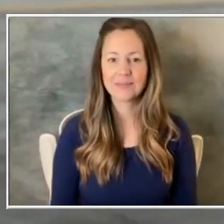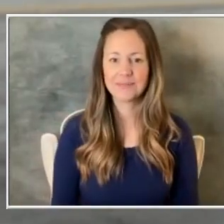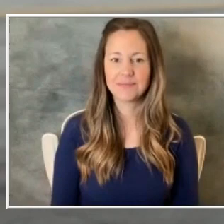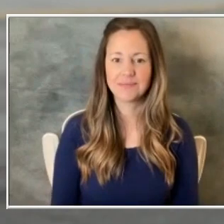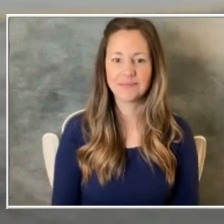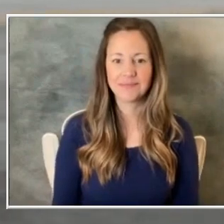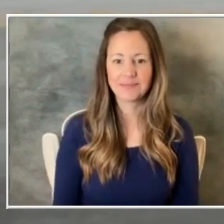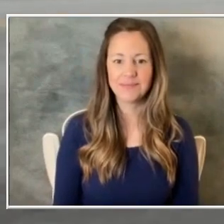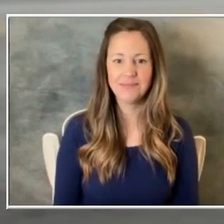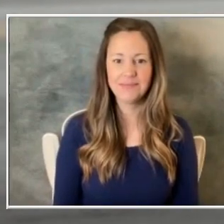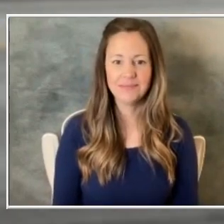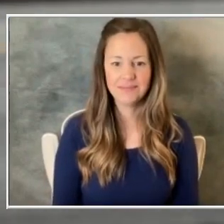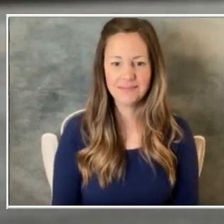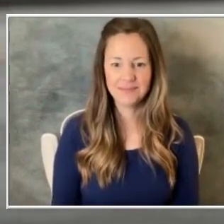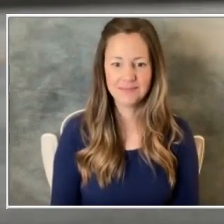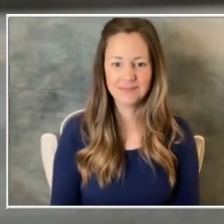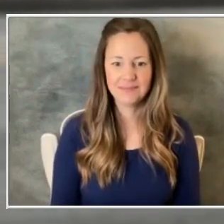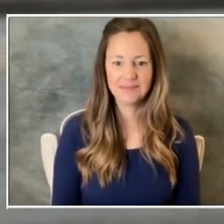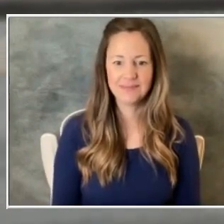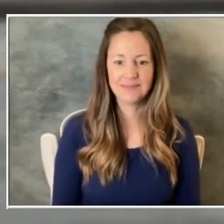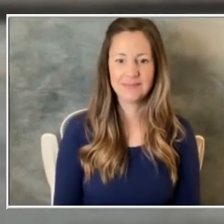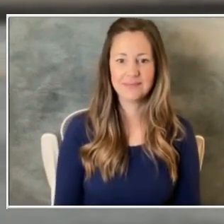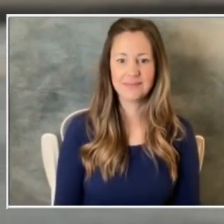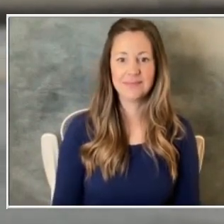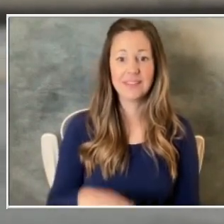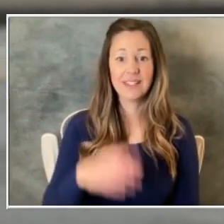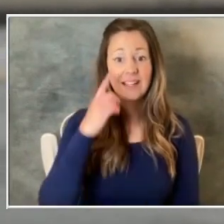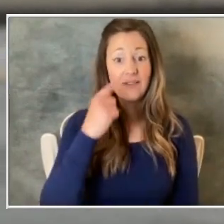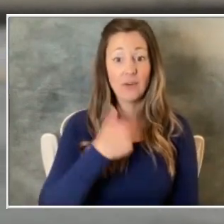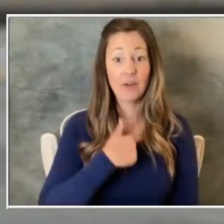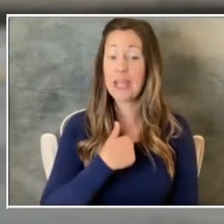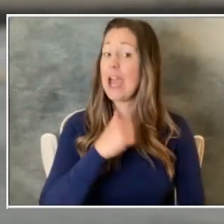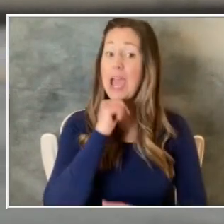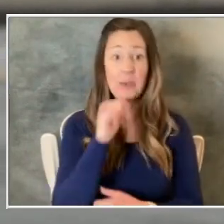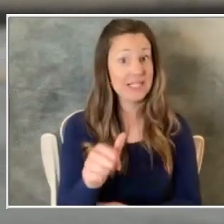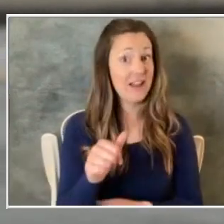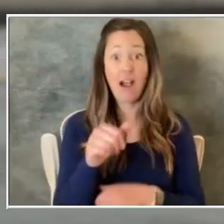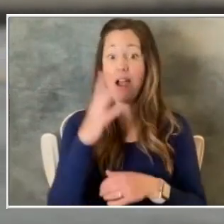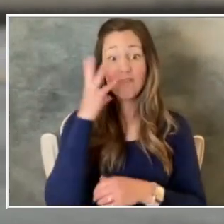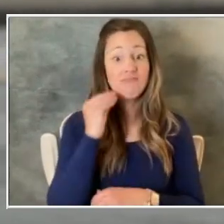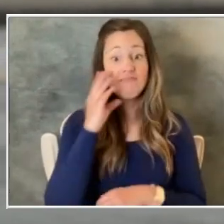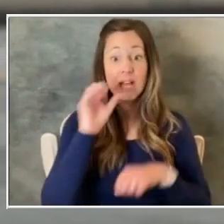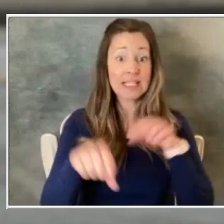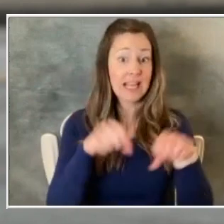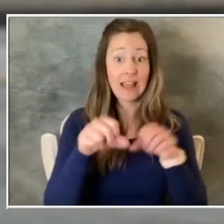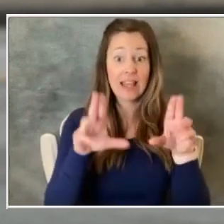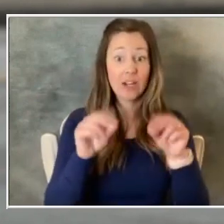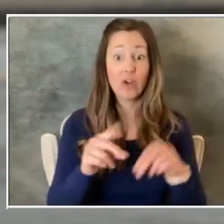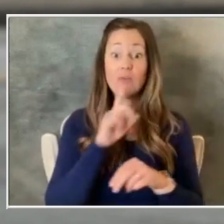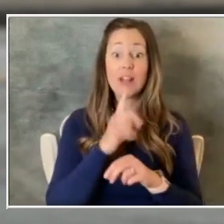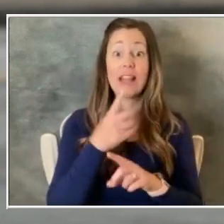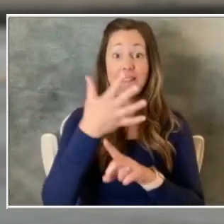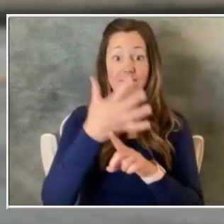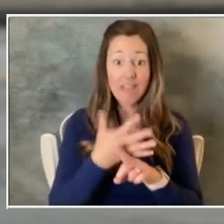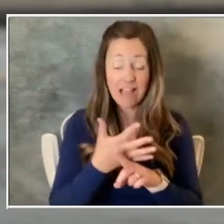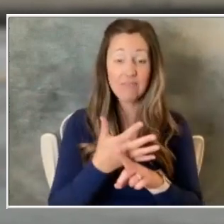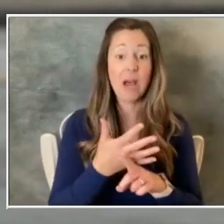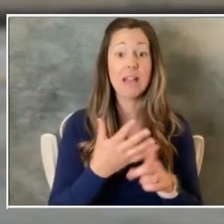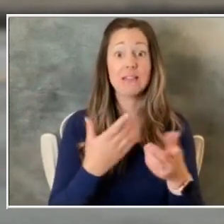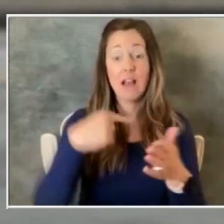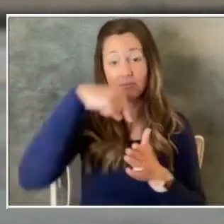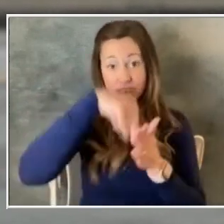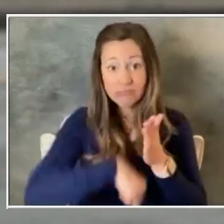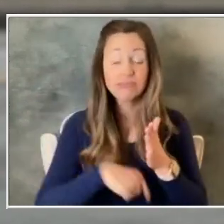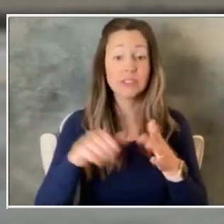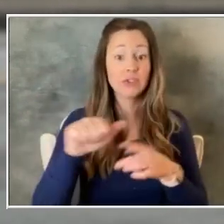Well, for me, unlike Michael, I wasn't a cyclist, so it was 5 months of rigorous training. And, you know, the first time